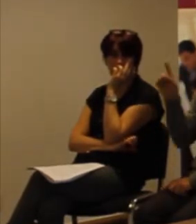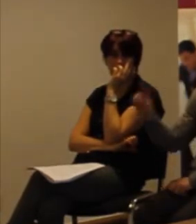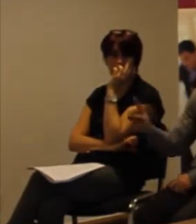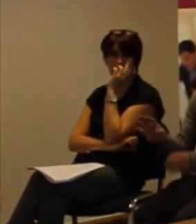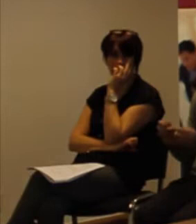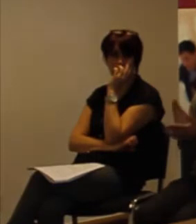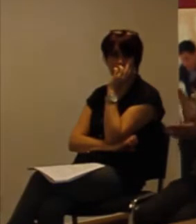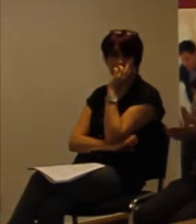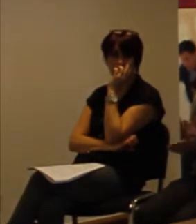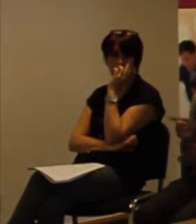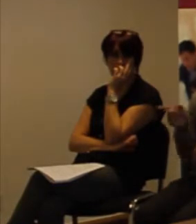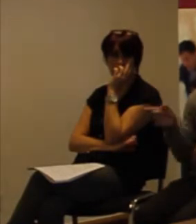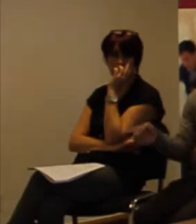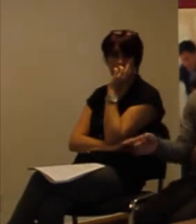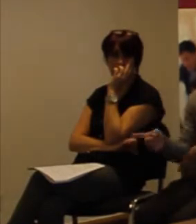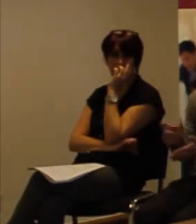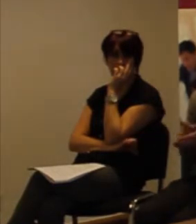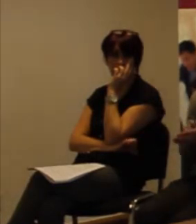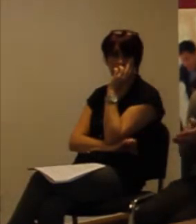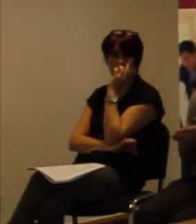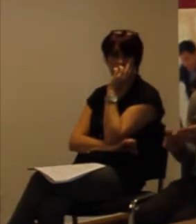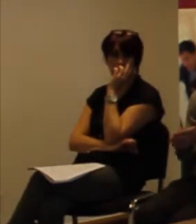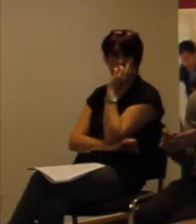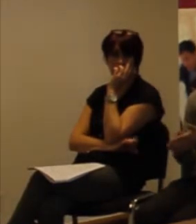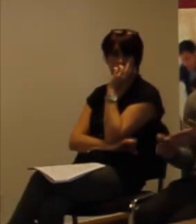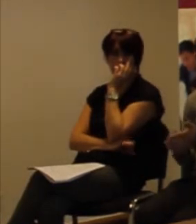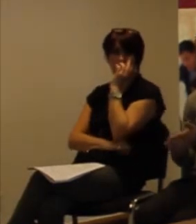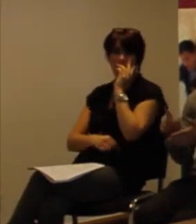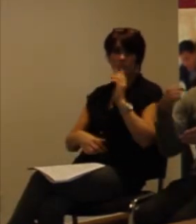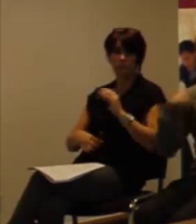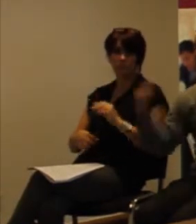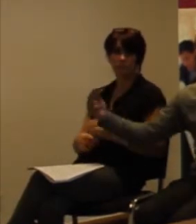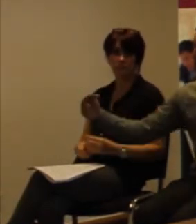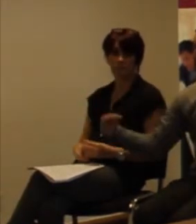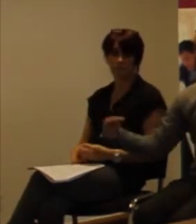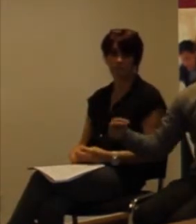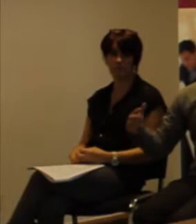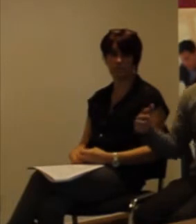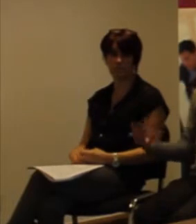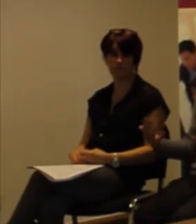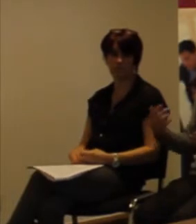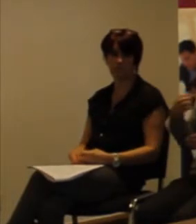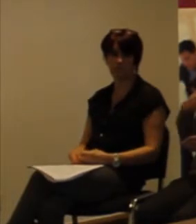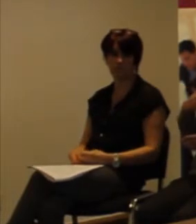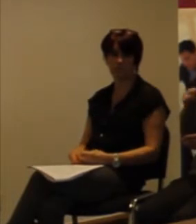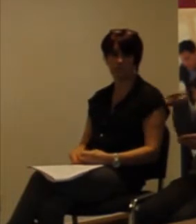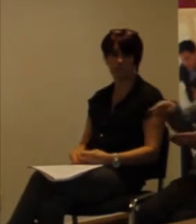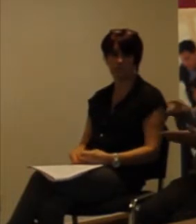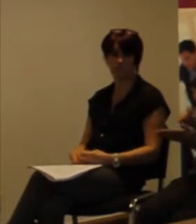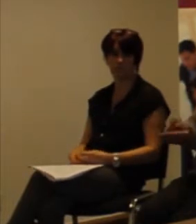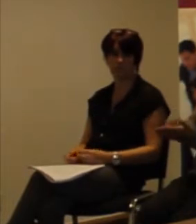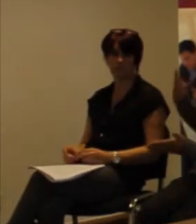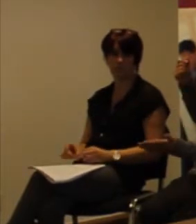that either they're going to be scribing and you're watching what they're doing, or being there as a verification for that, or